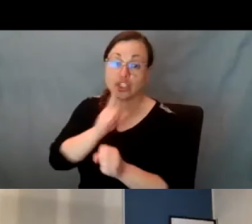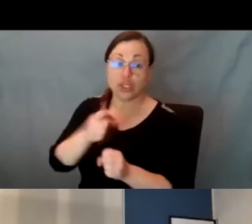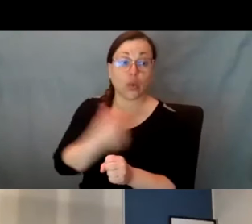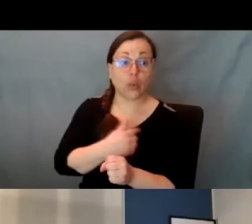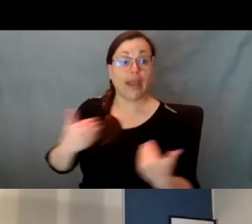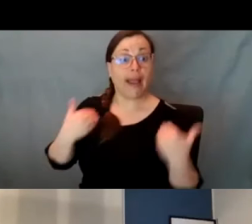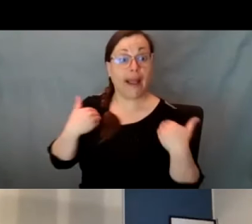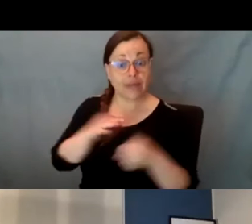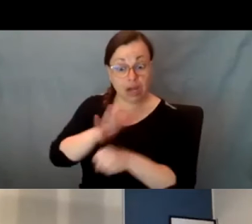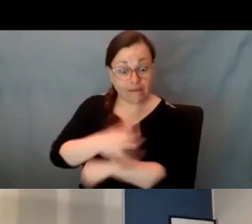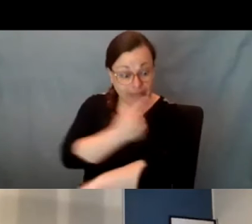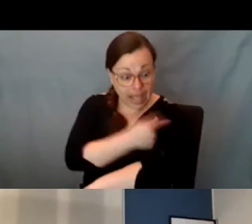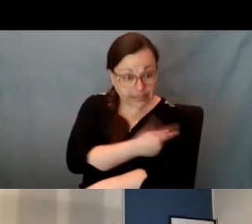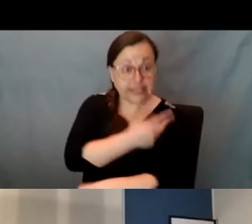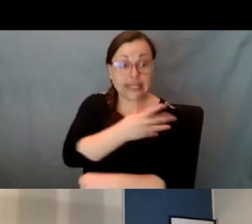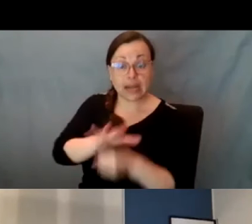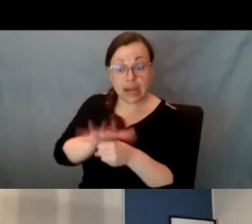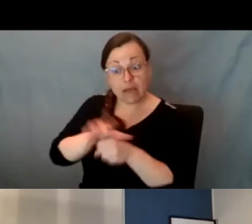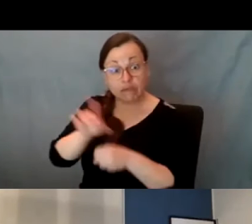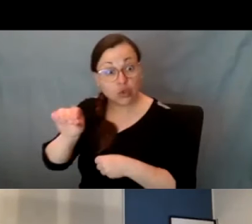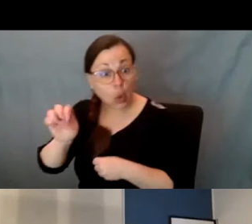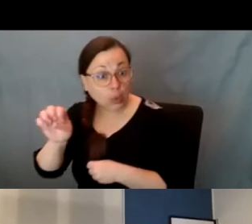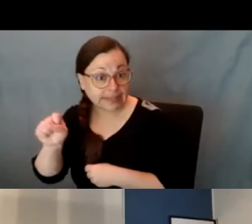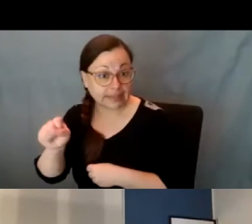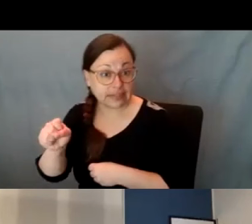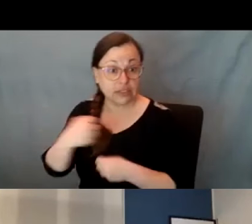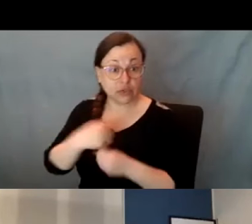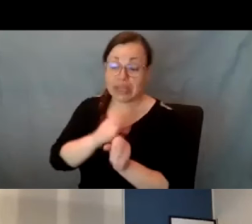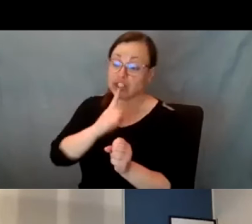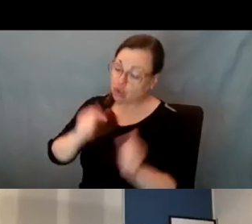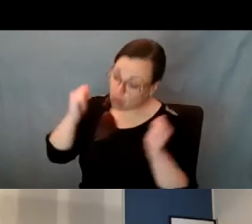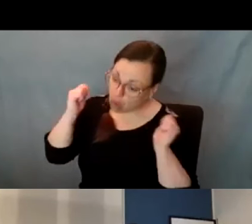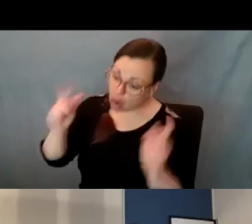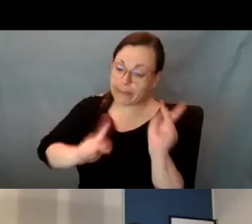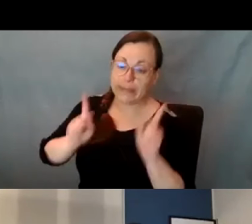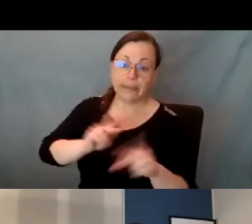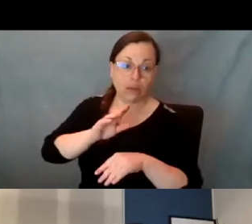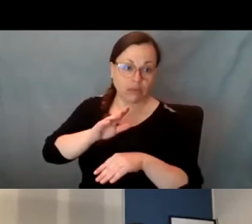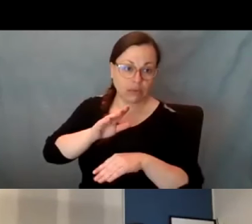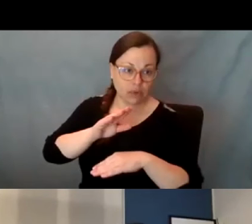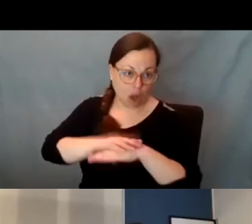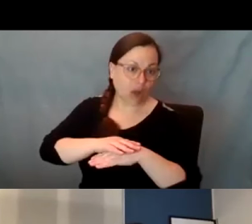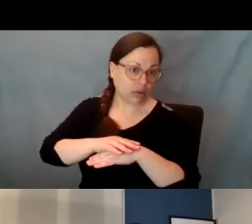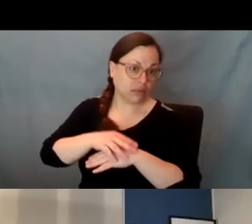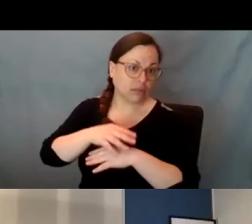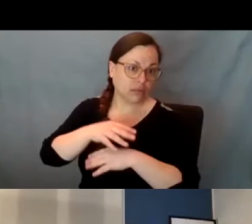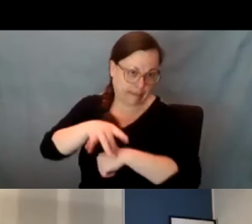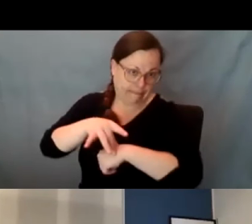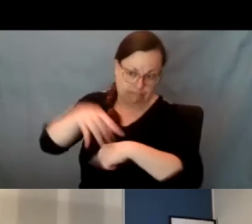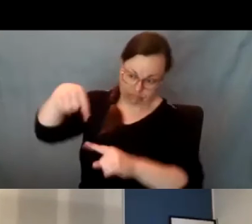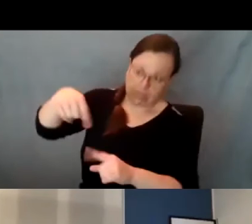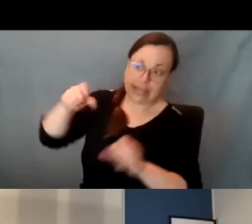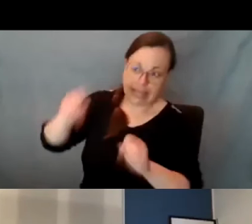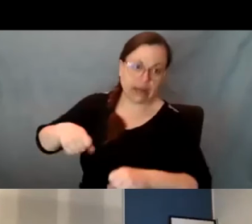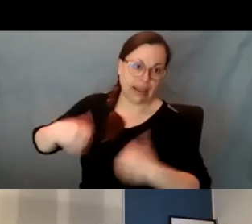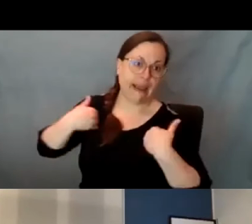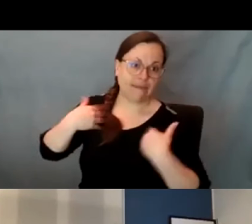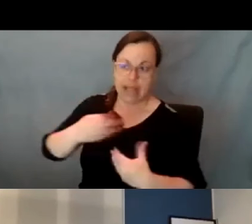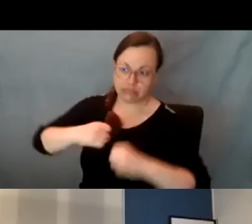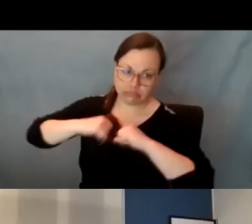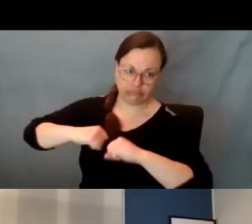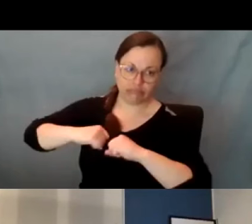have enough doses of all the vaccines available so every person in the planet can be protected. These are the distribution